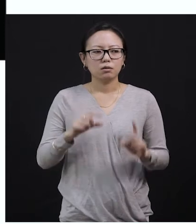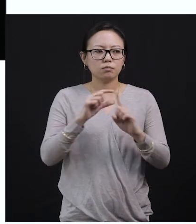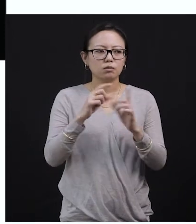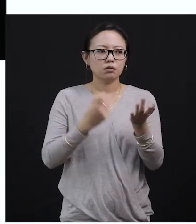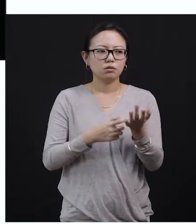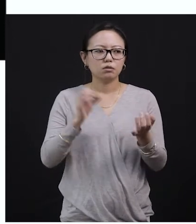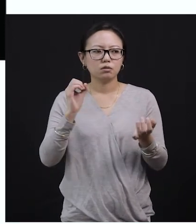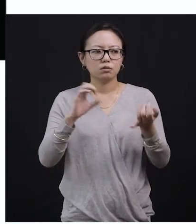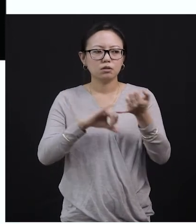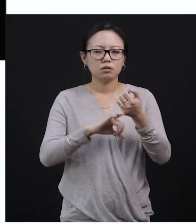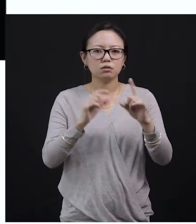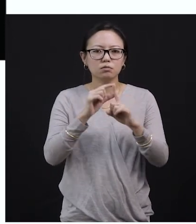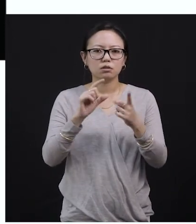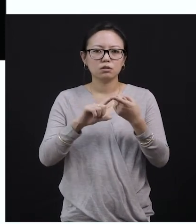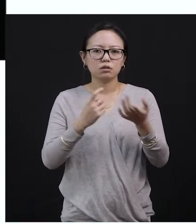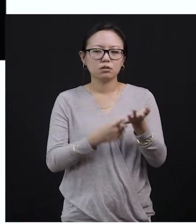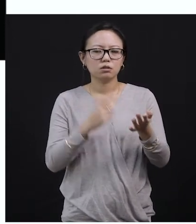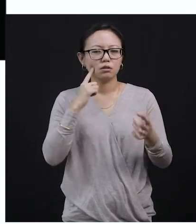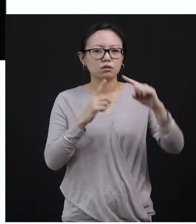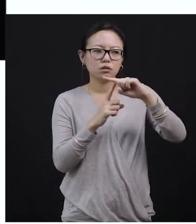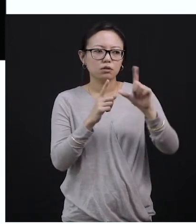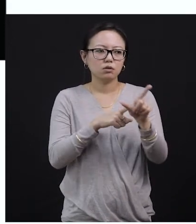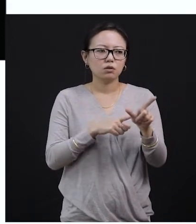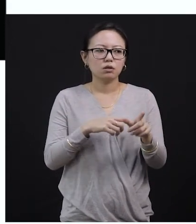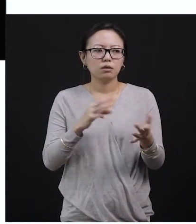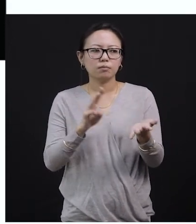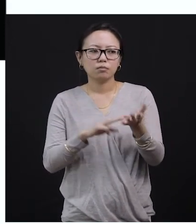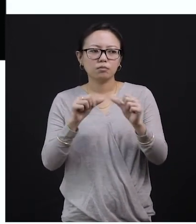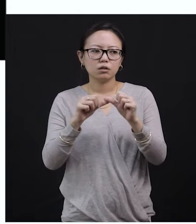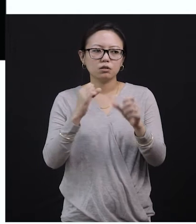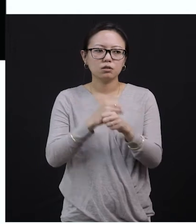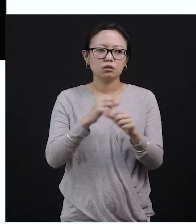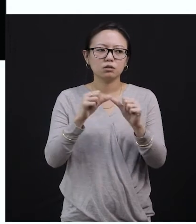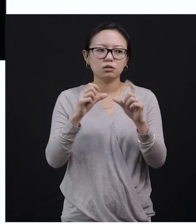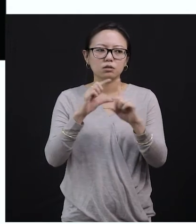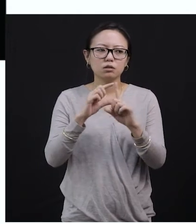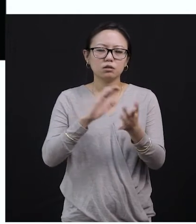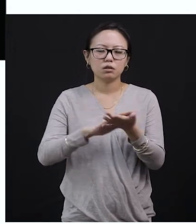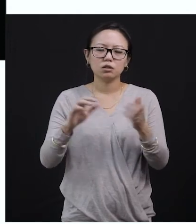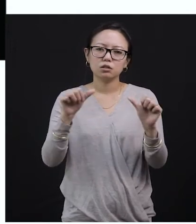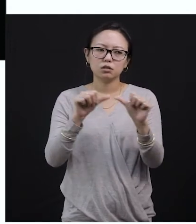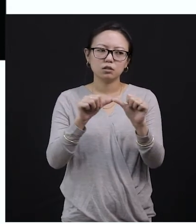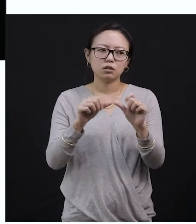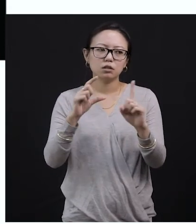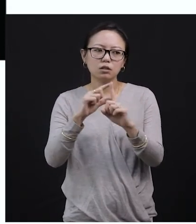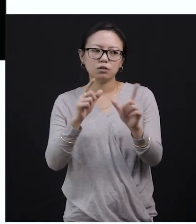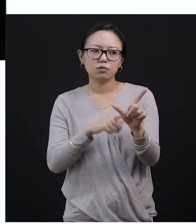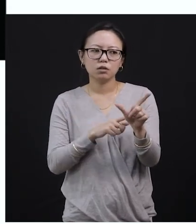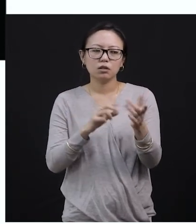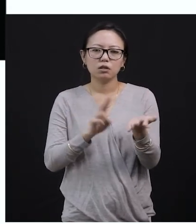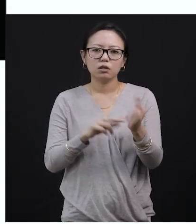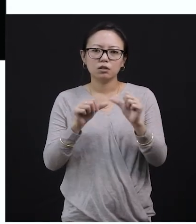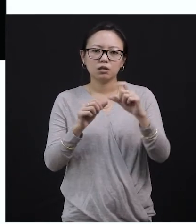Magadha dynasty. Dynasty now, it has become an empire and they were ruling for years and years, right? So